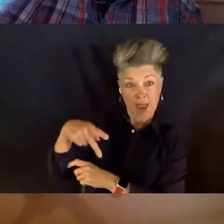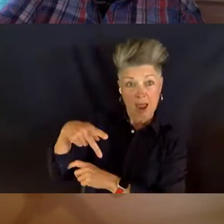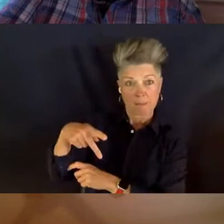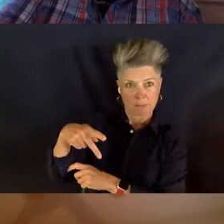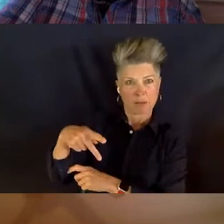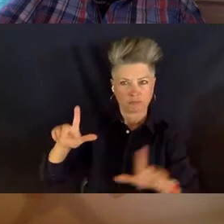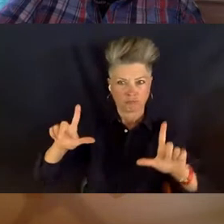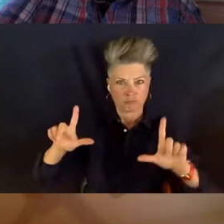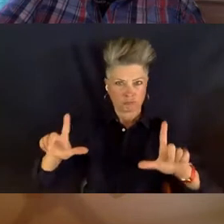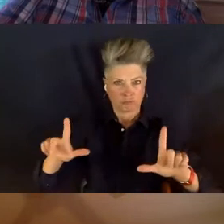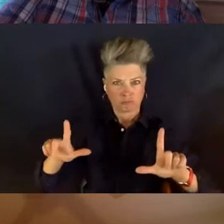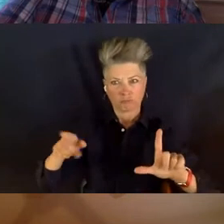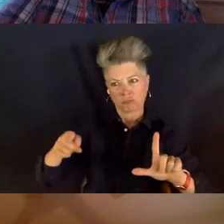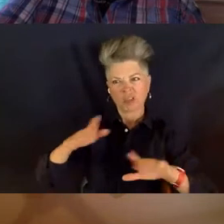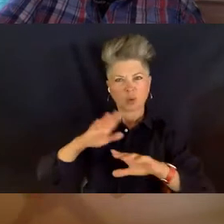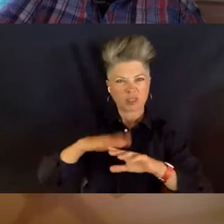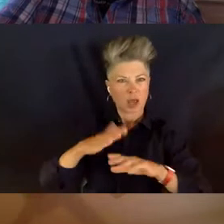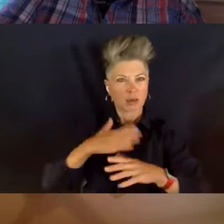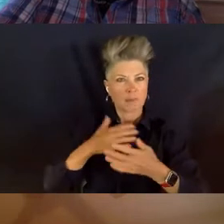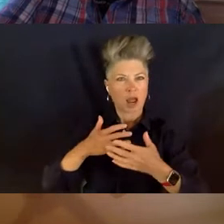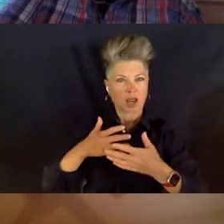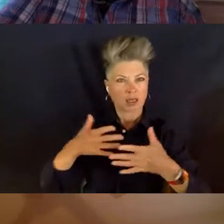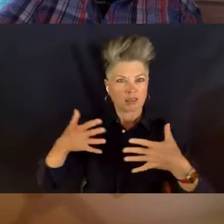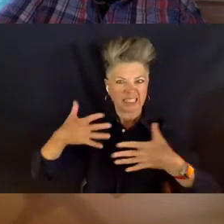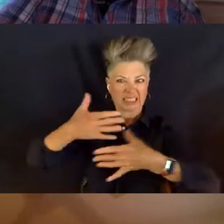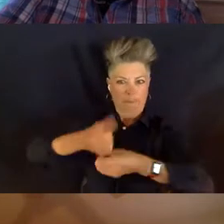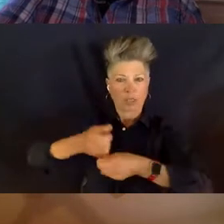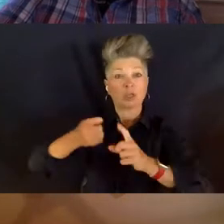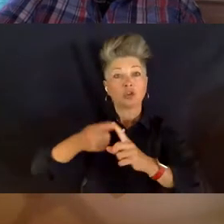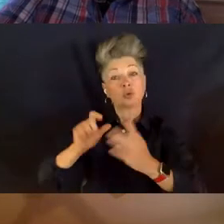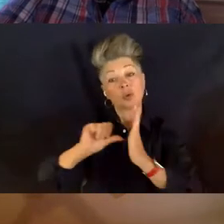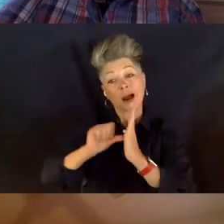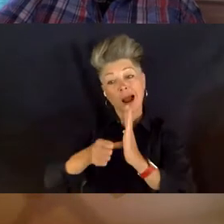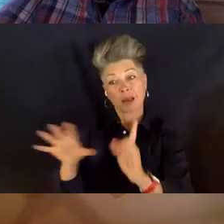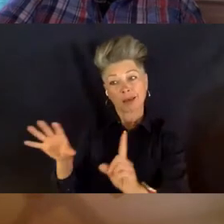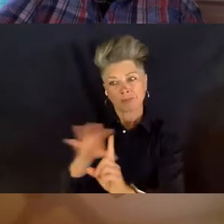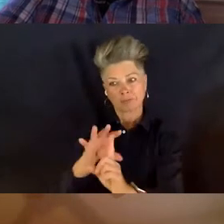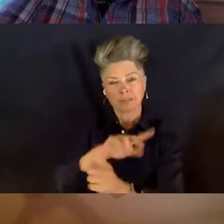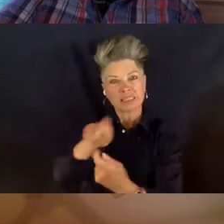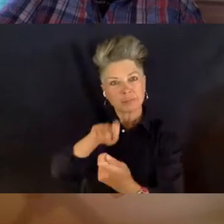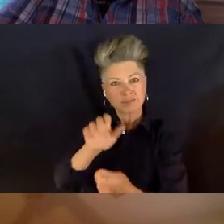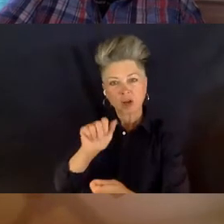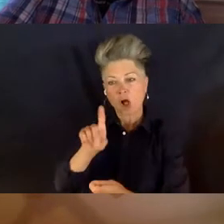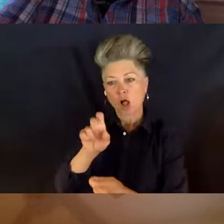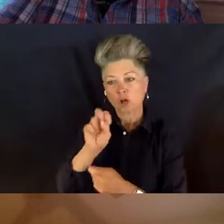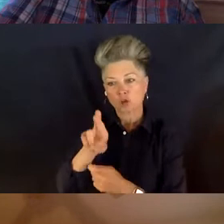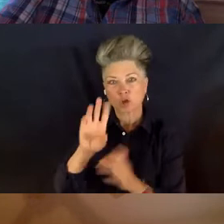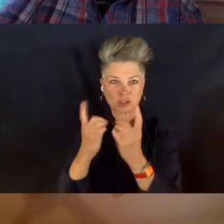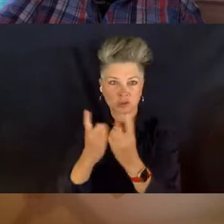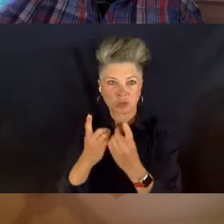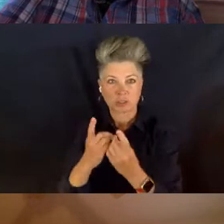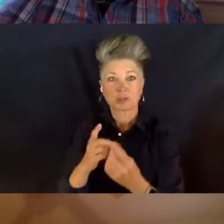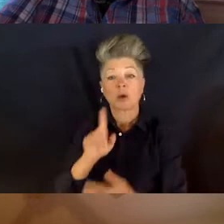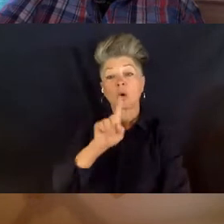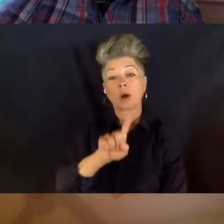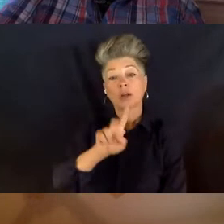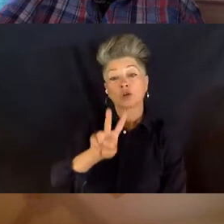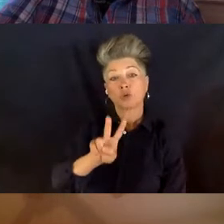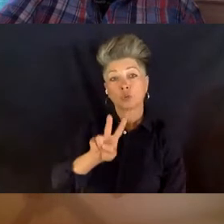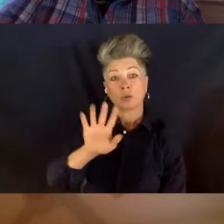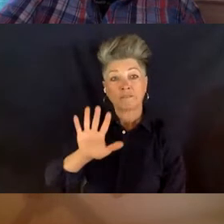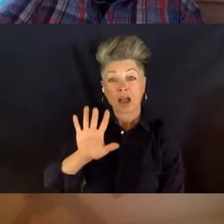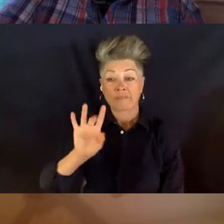that was on the executive summary to highlight specific alder districts 1, 2, 5, 8, and 12, and